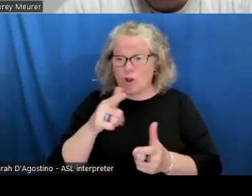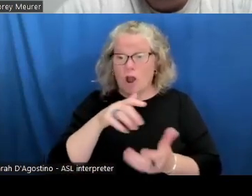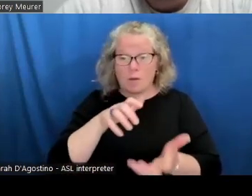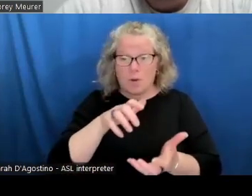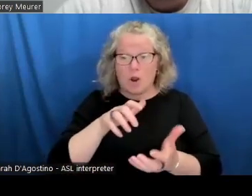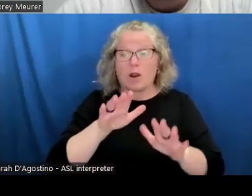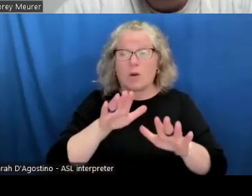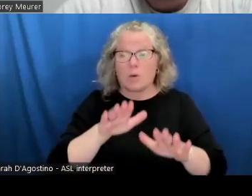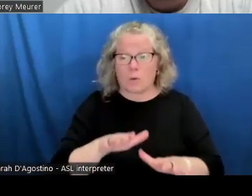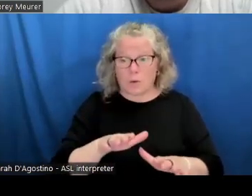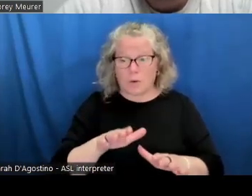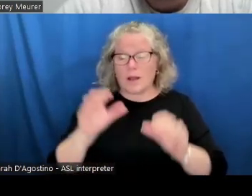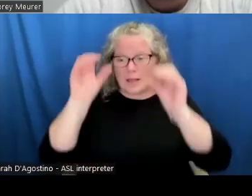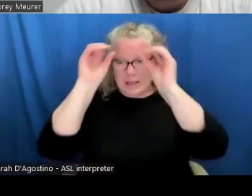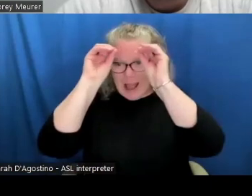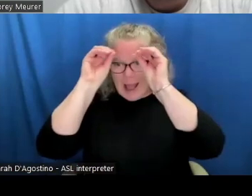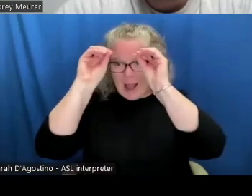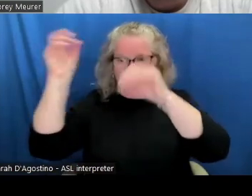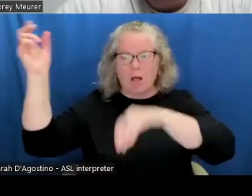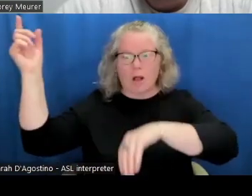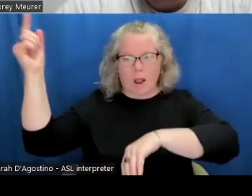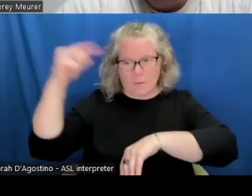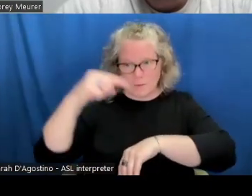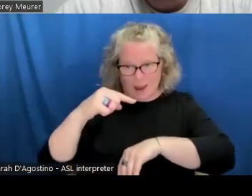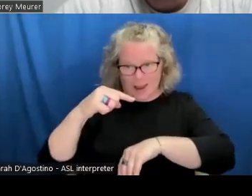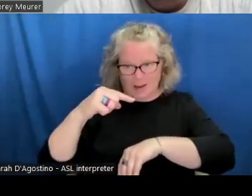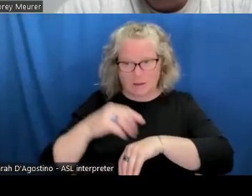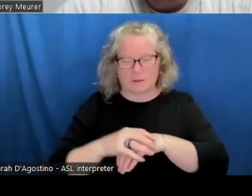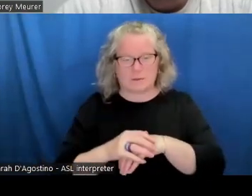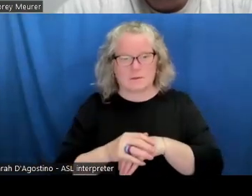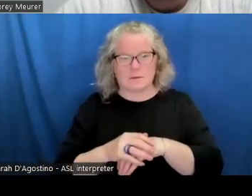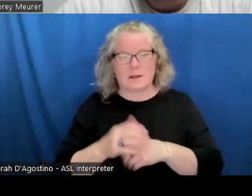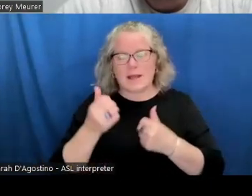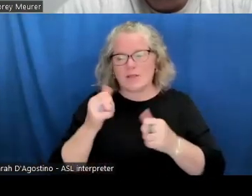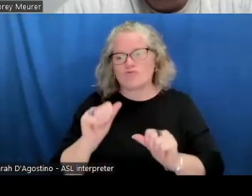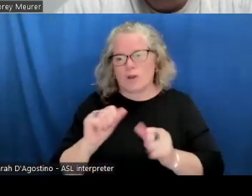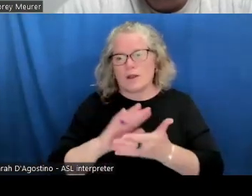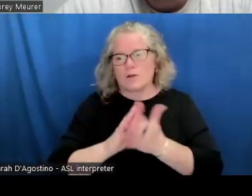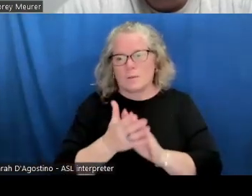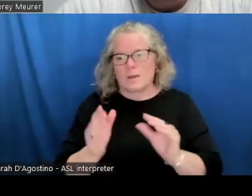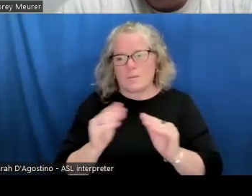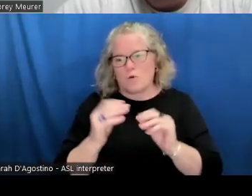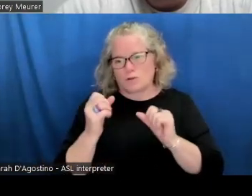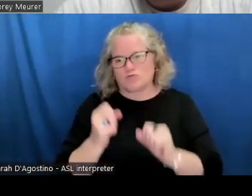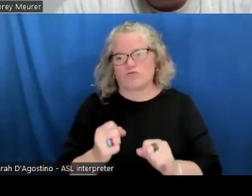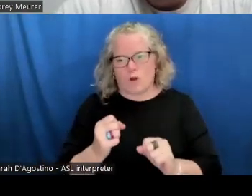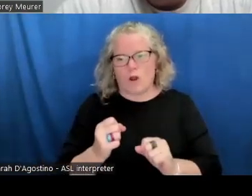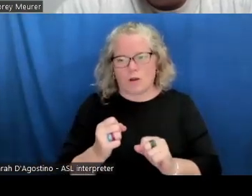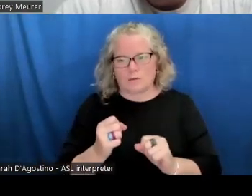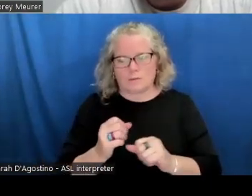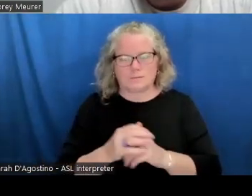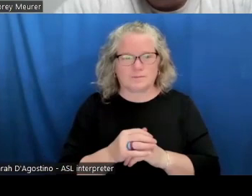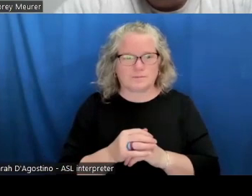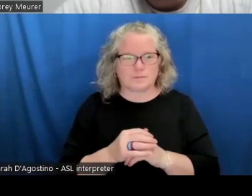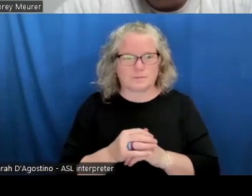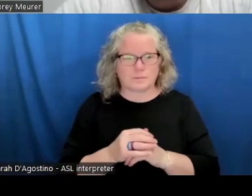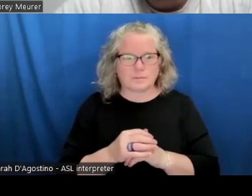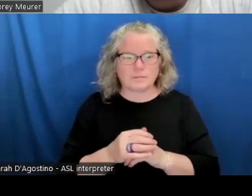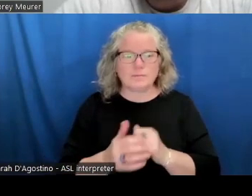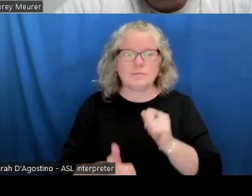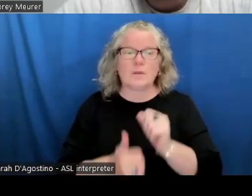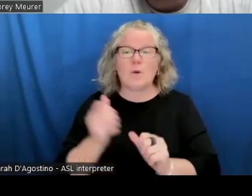And again, they're trying to get this muscle stronger. The problem for most people who are intervening, if you're talking to a